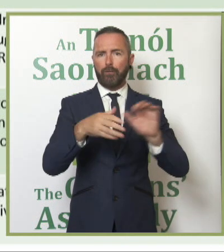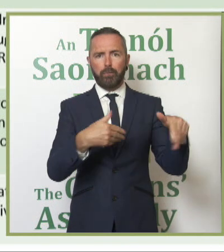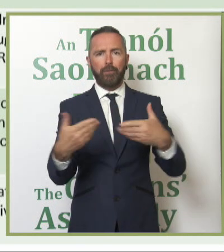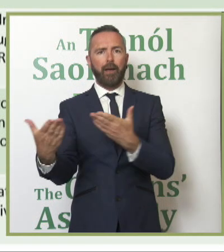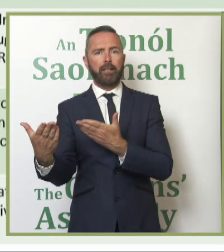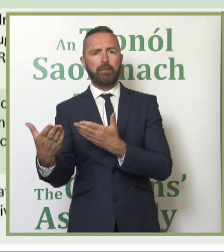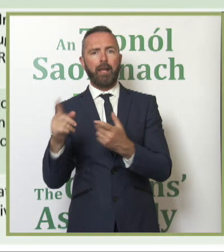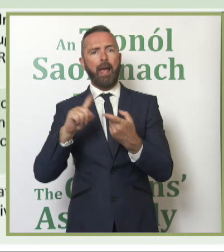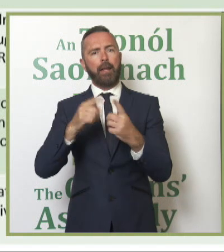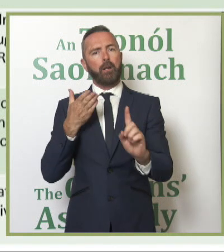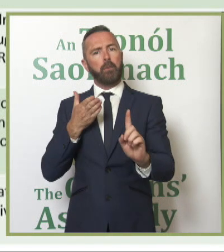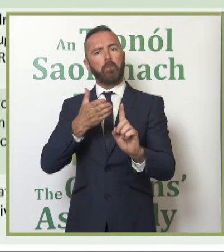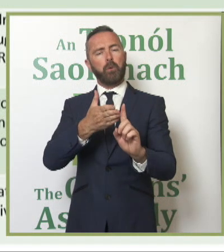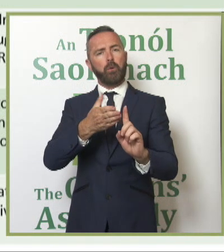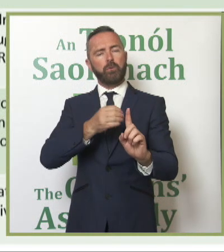to